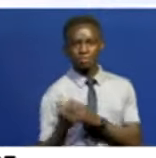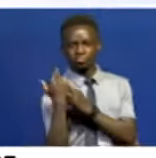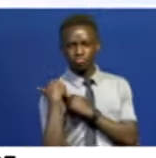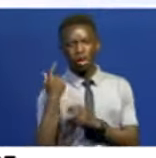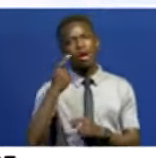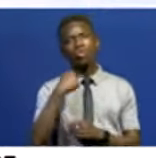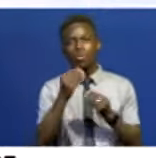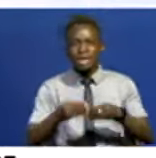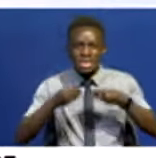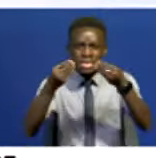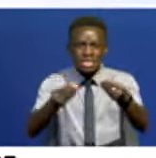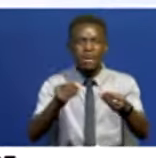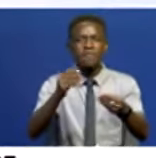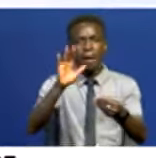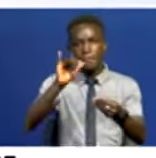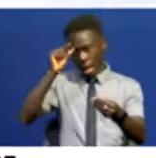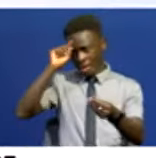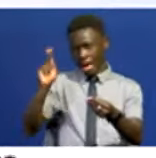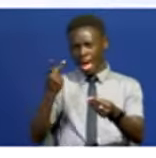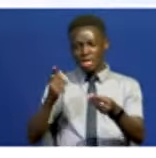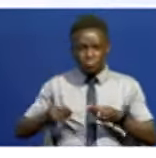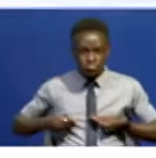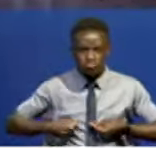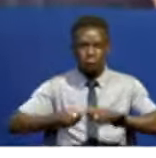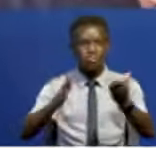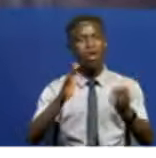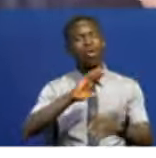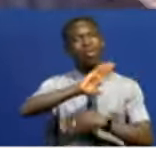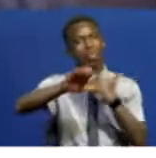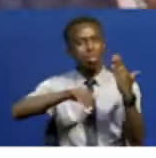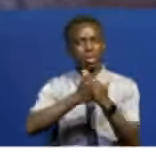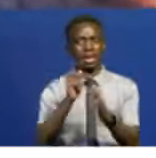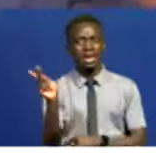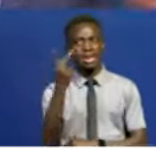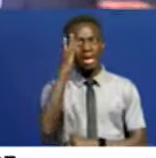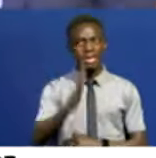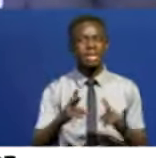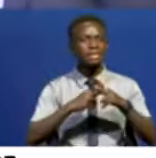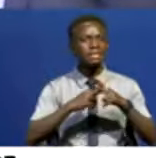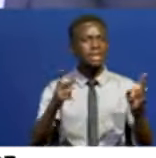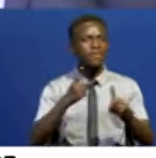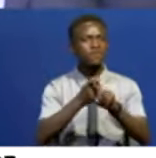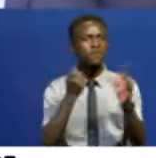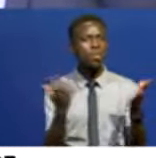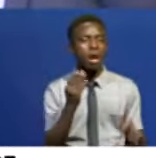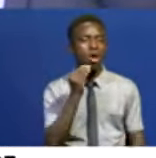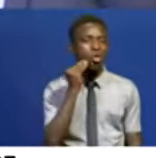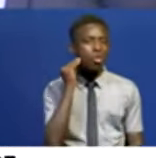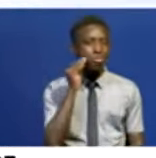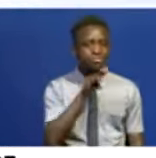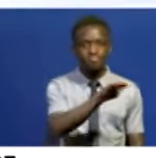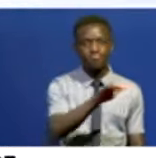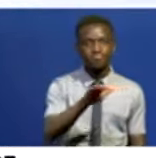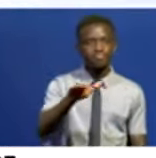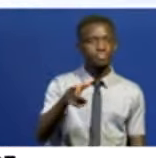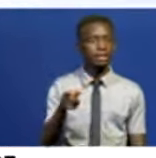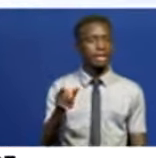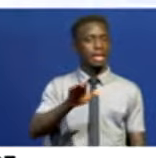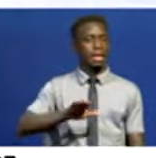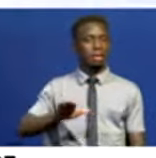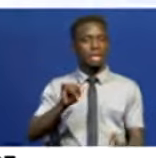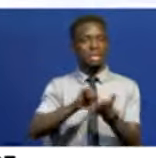every Kenyan, starting from the home state, and that is why we are